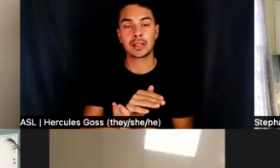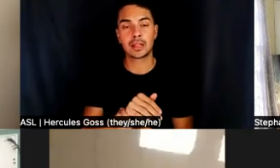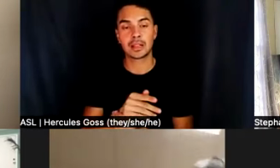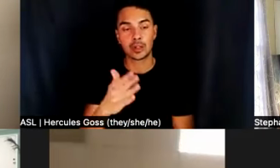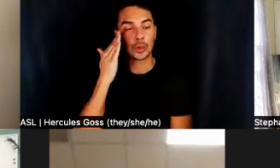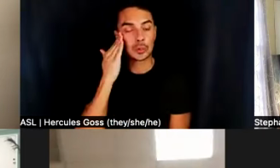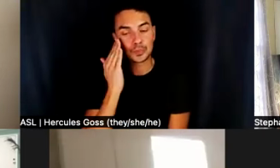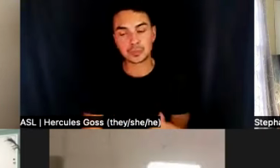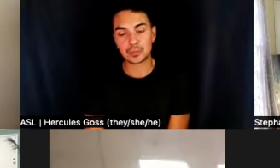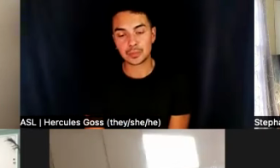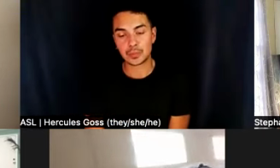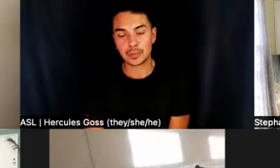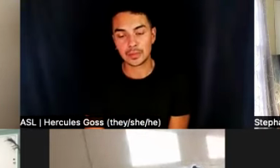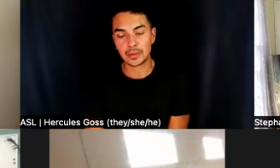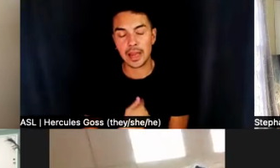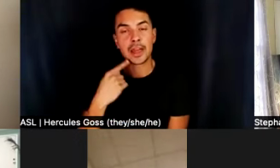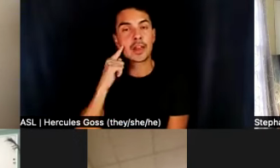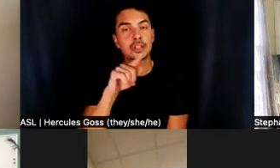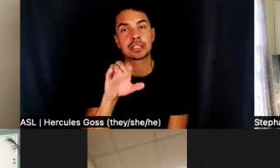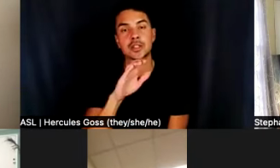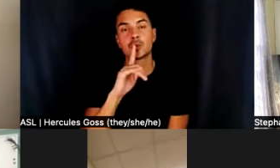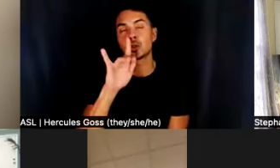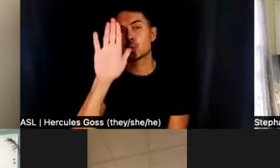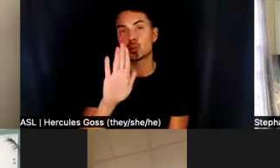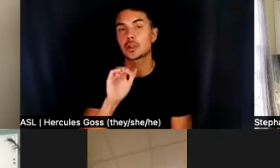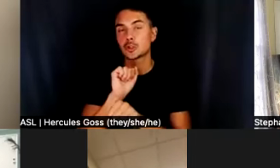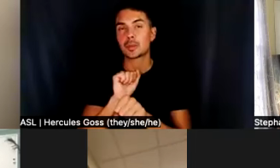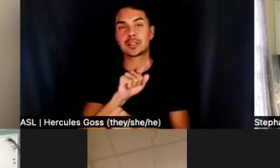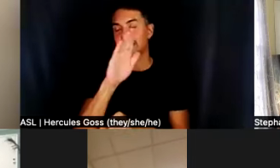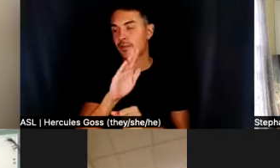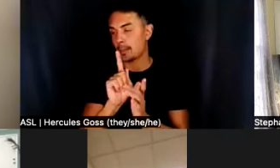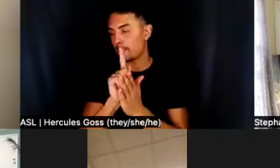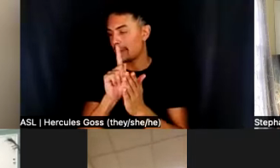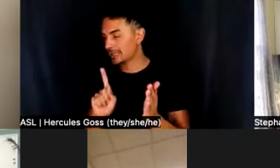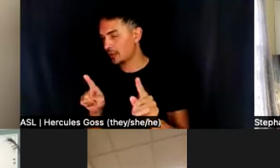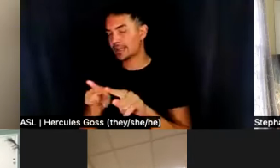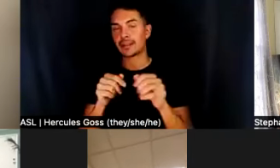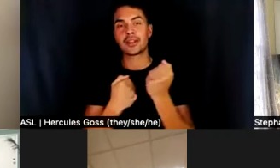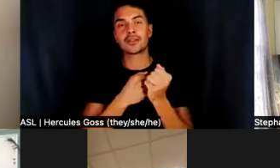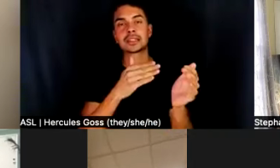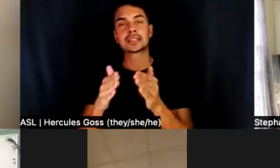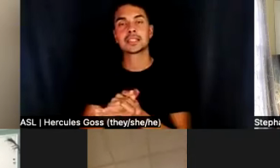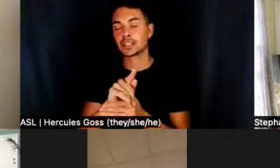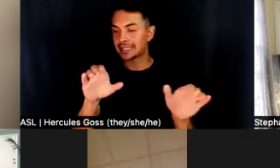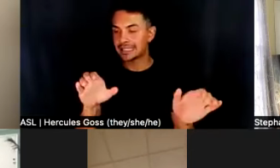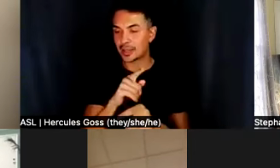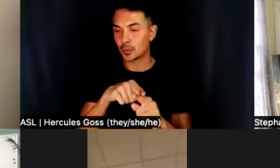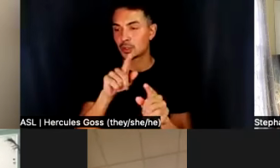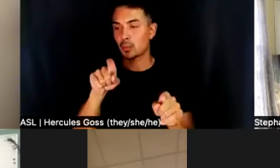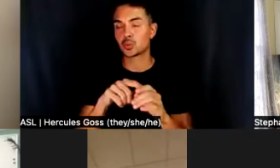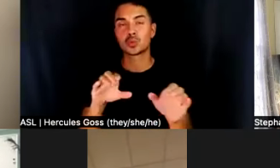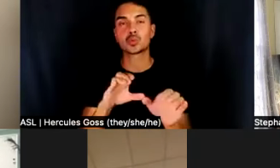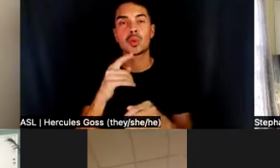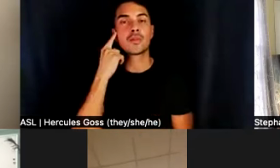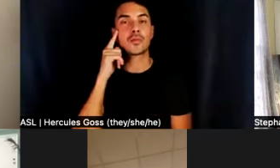was, I mean, I thought she did a really good job. Like, she never backed down as an advocate, and she did what she was supposed to do